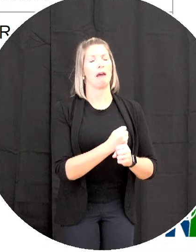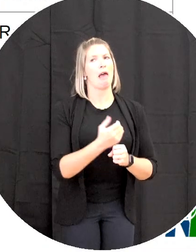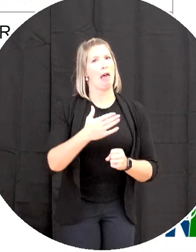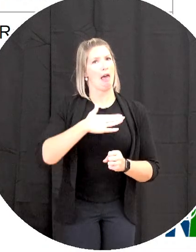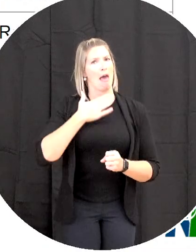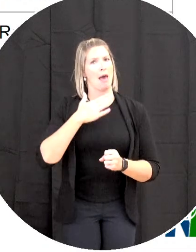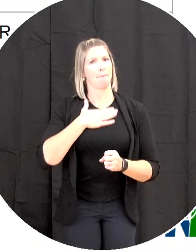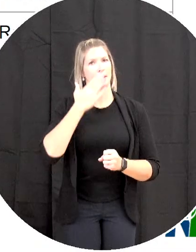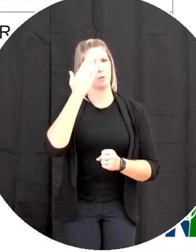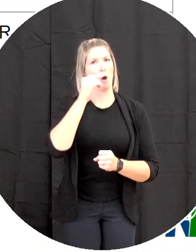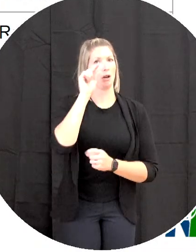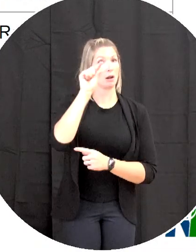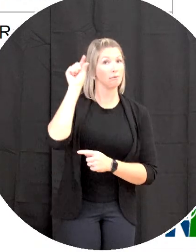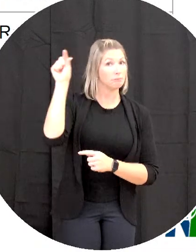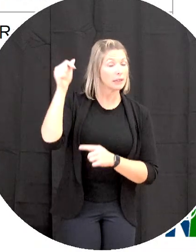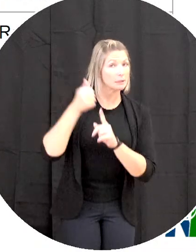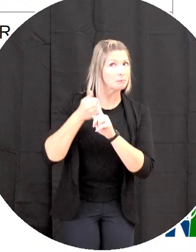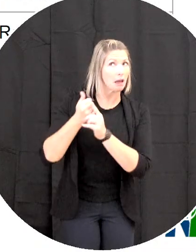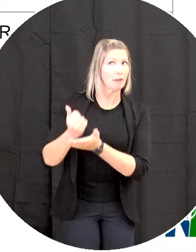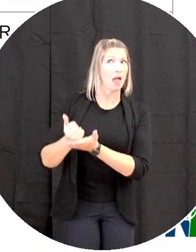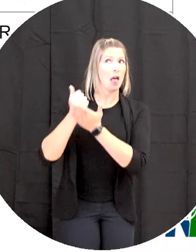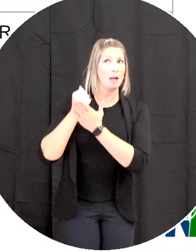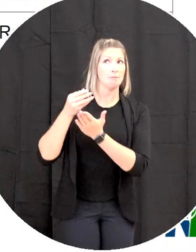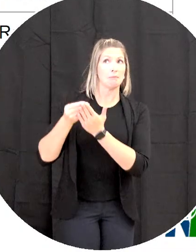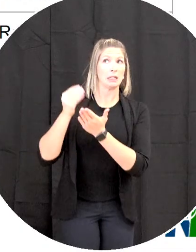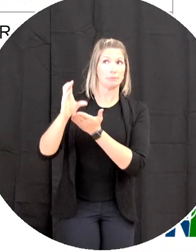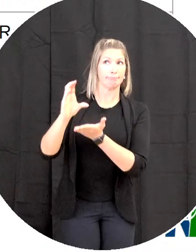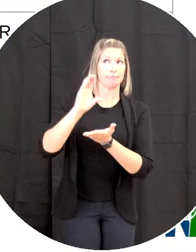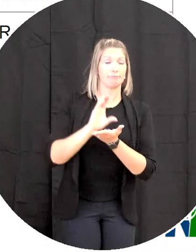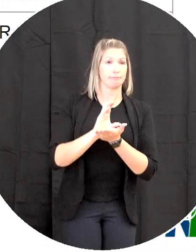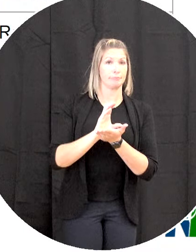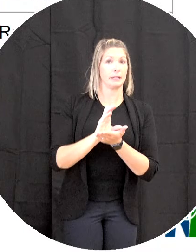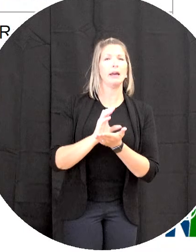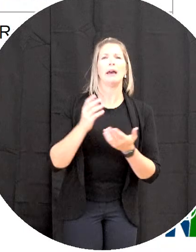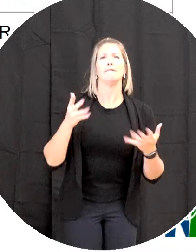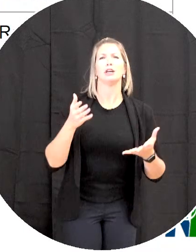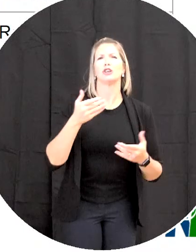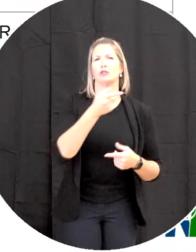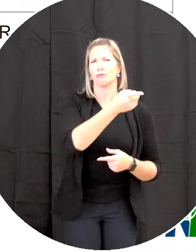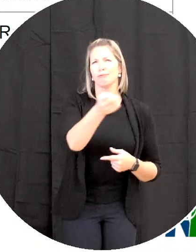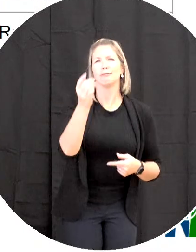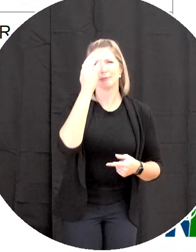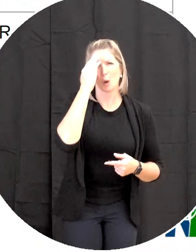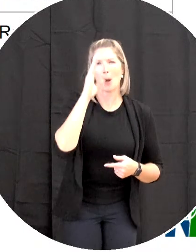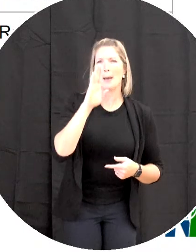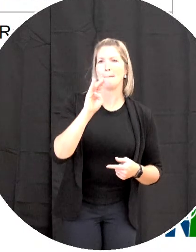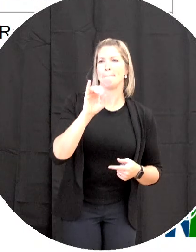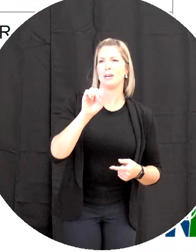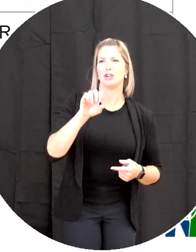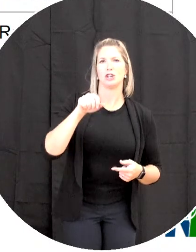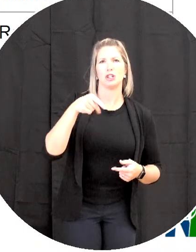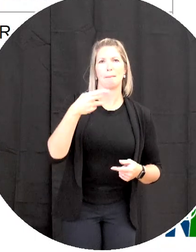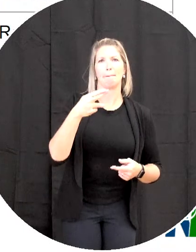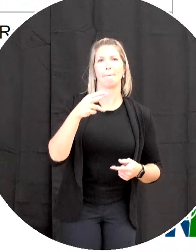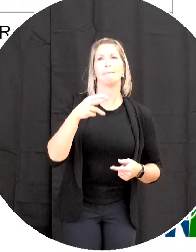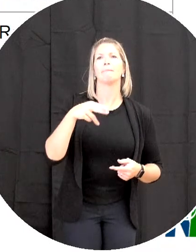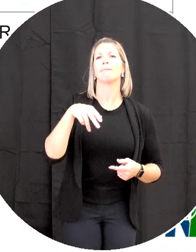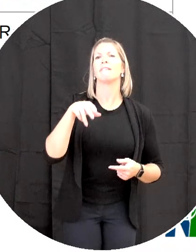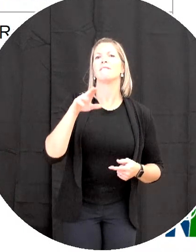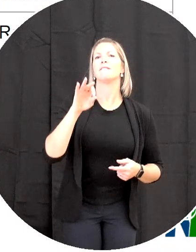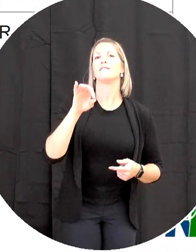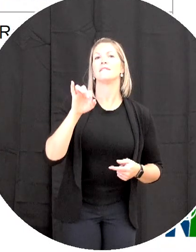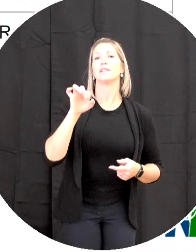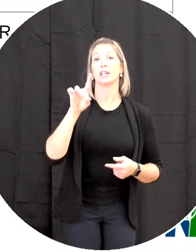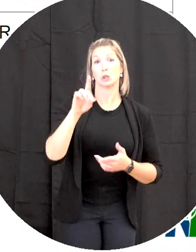with budgets to achieve these. As you know, Bishop Field, it was a multi-year project, after we had some infrastructure